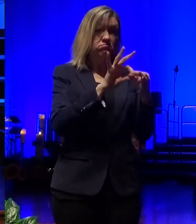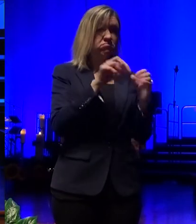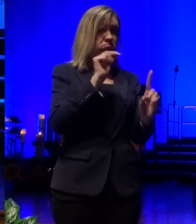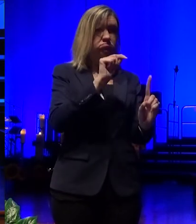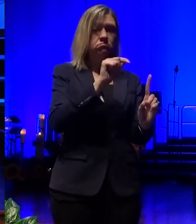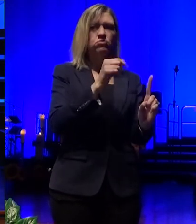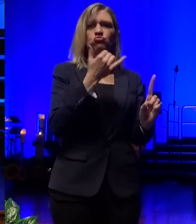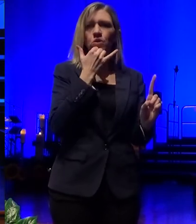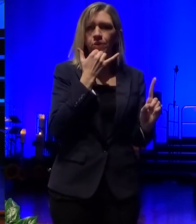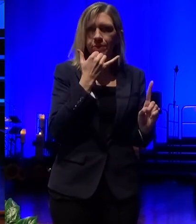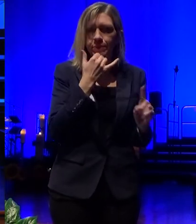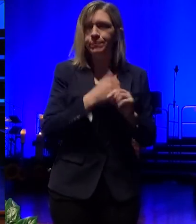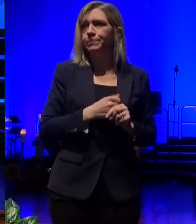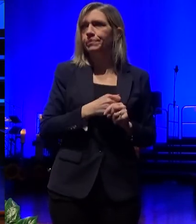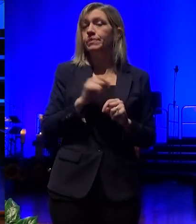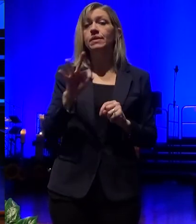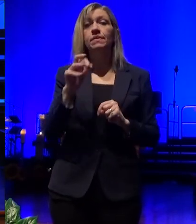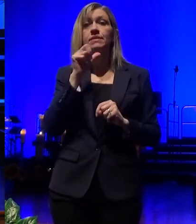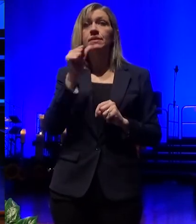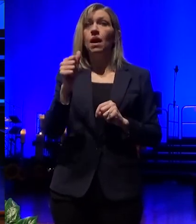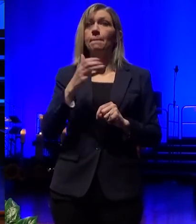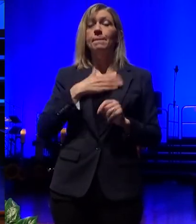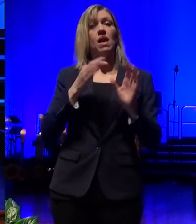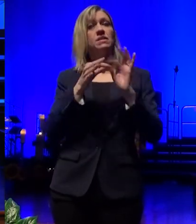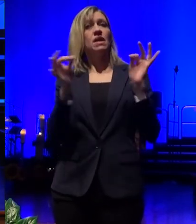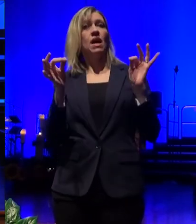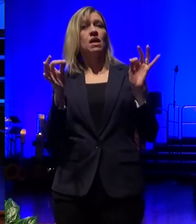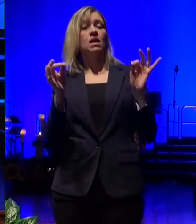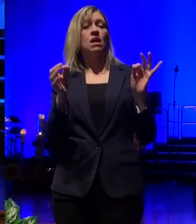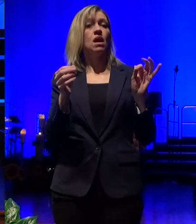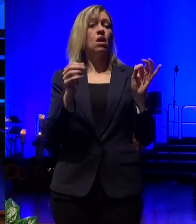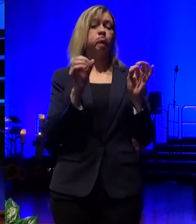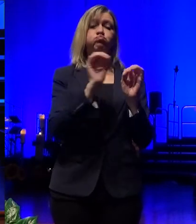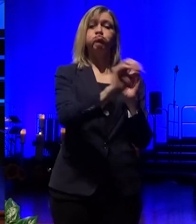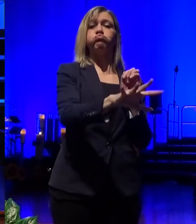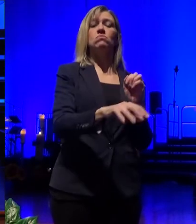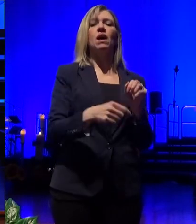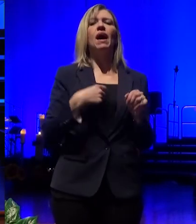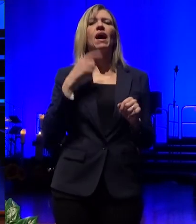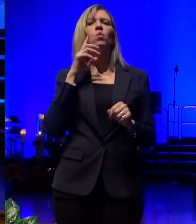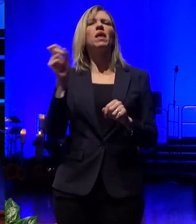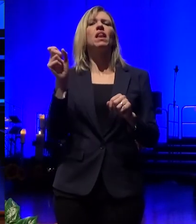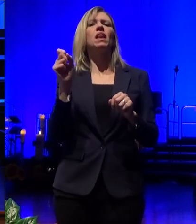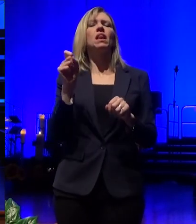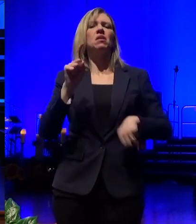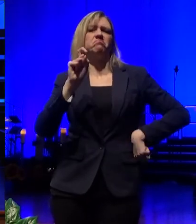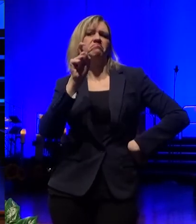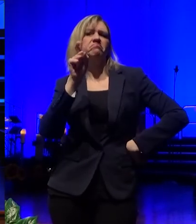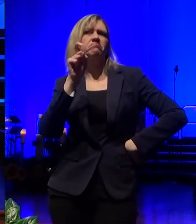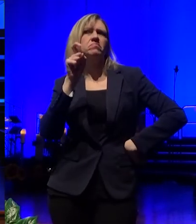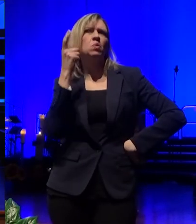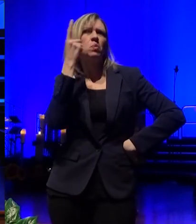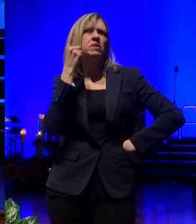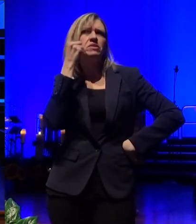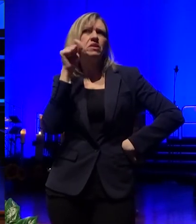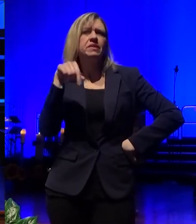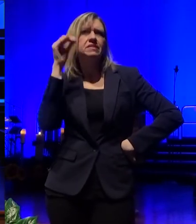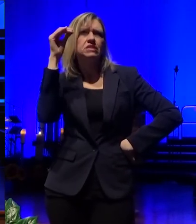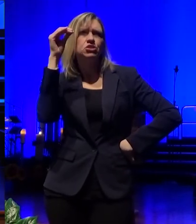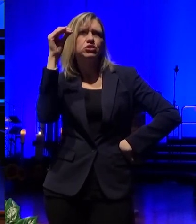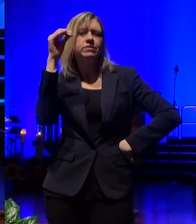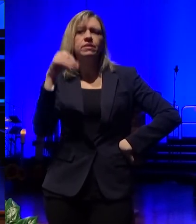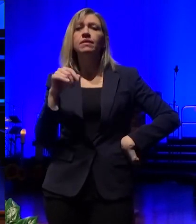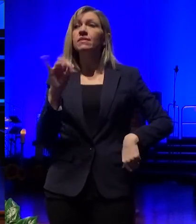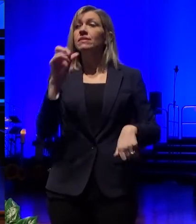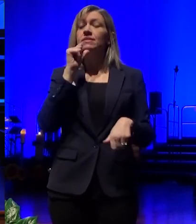wrong. If it doesn't turn out the way I say, then, well, I'm going to question this teaching. If it isn't the way I think it should